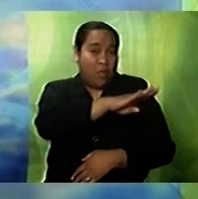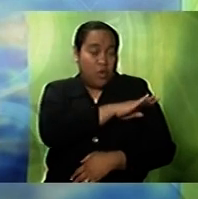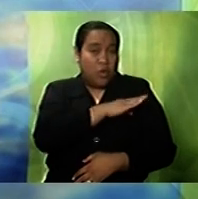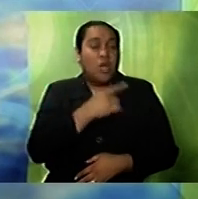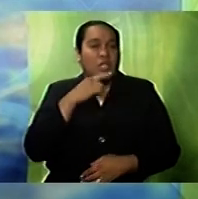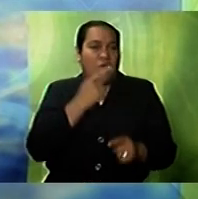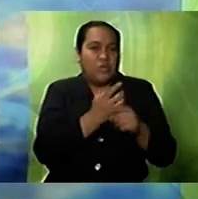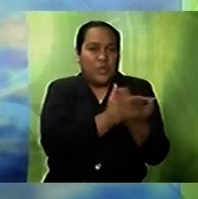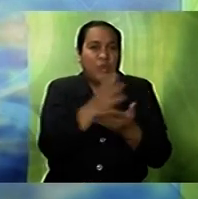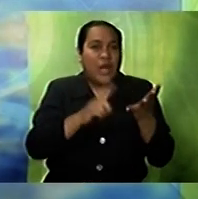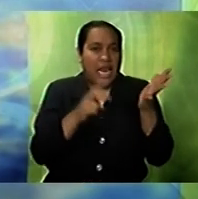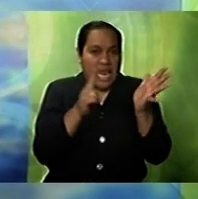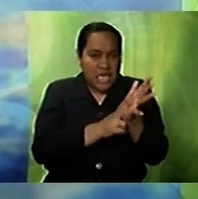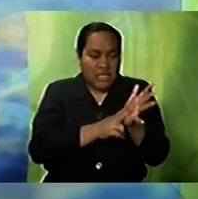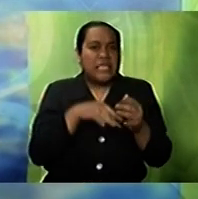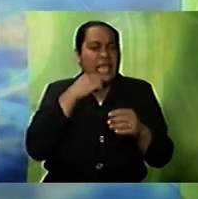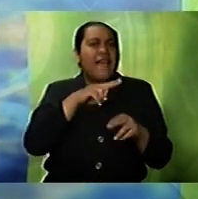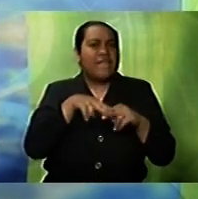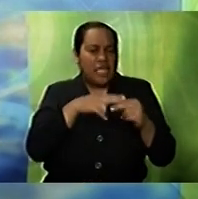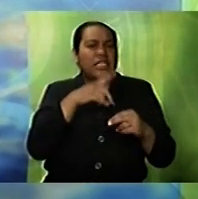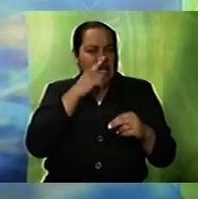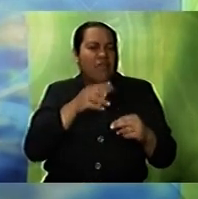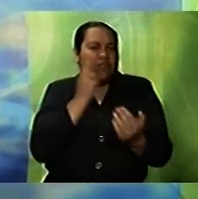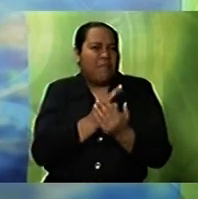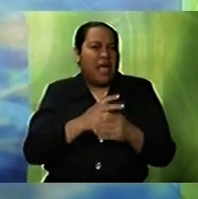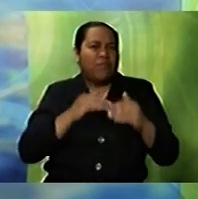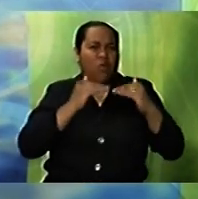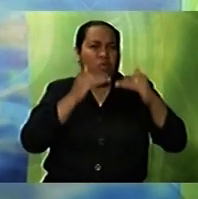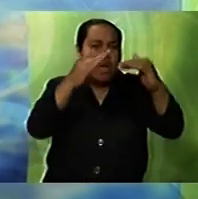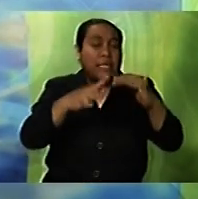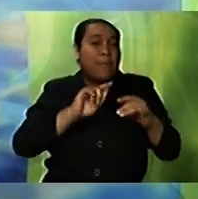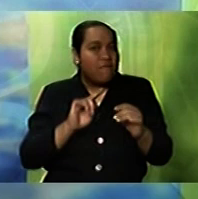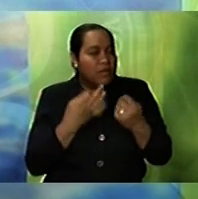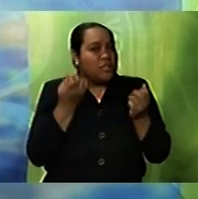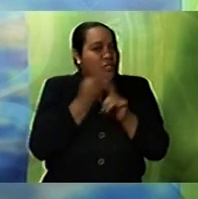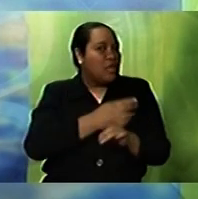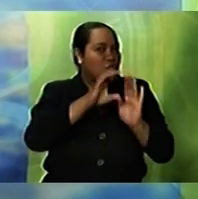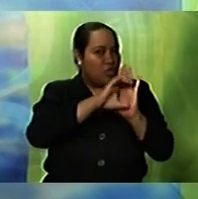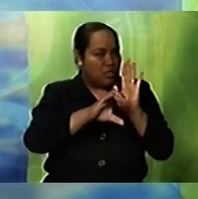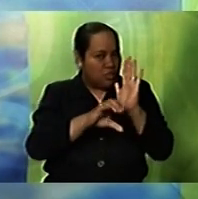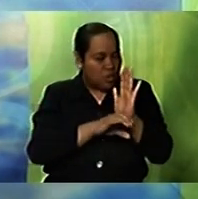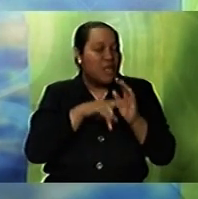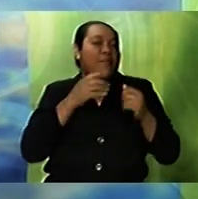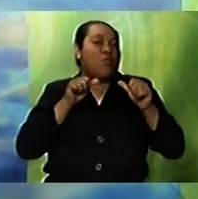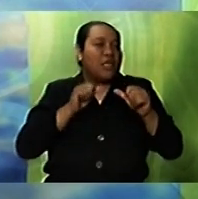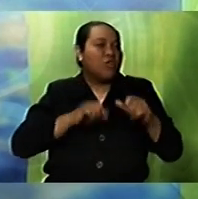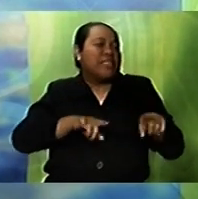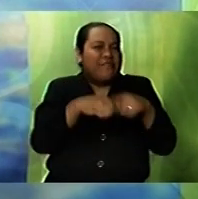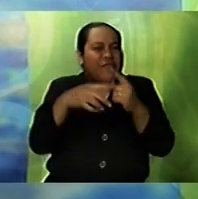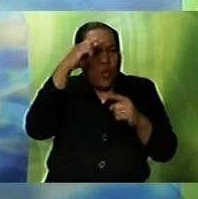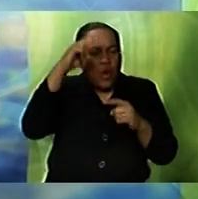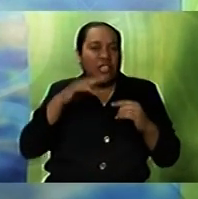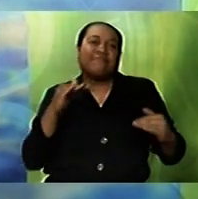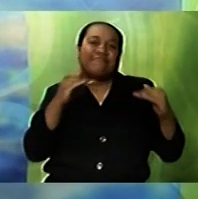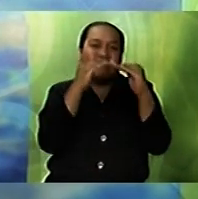has told the United Nations that Fiji can only make real progress once a new constitution that equally protects the interests of all ethnic groups in